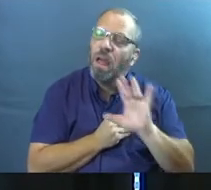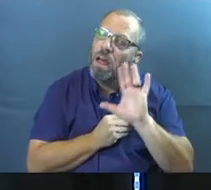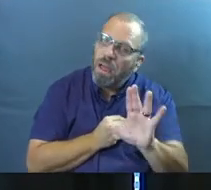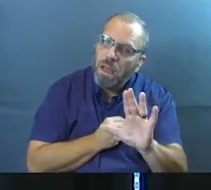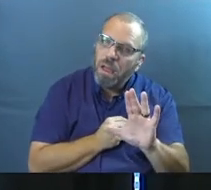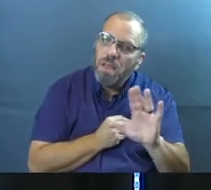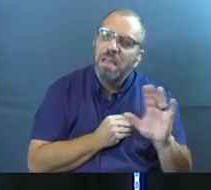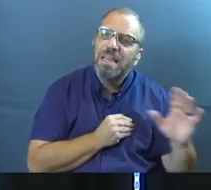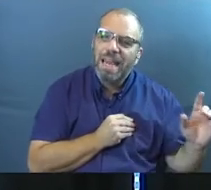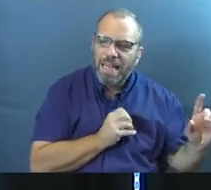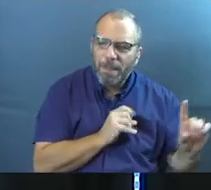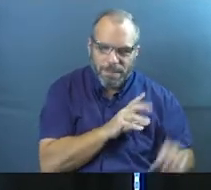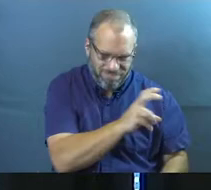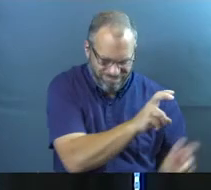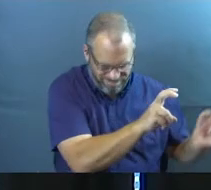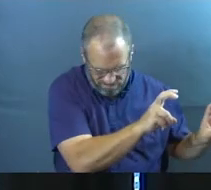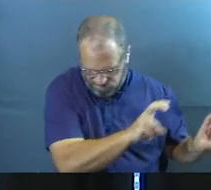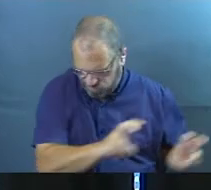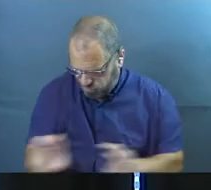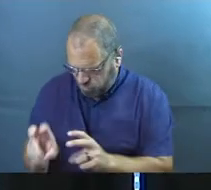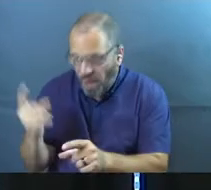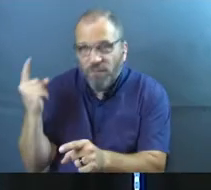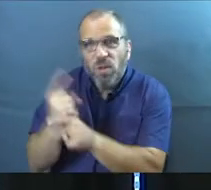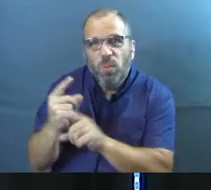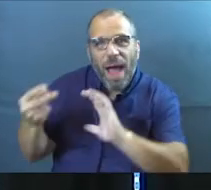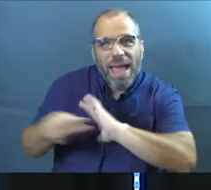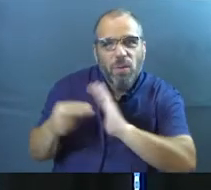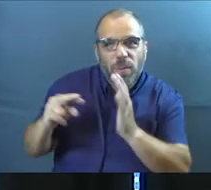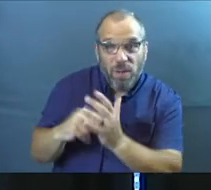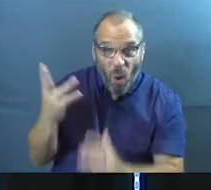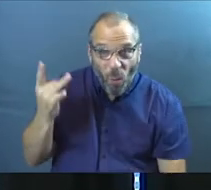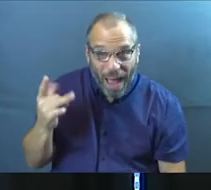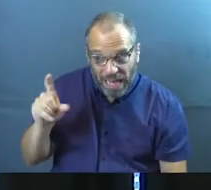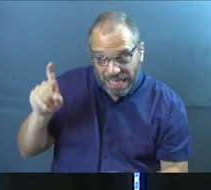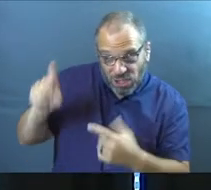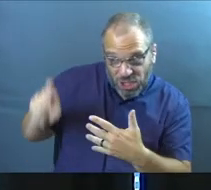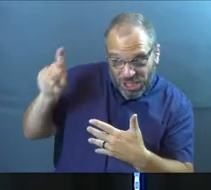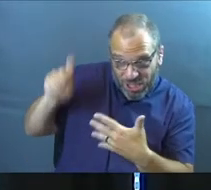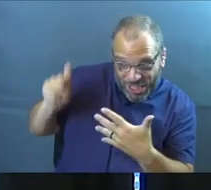to it. And we got to get back to it for the right reasons. Not because we